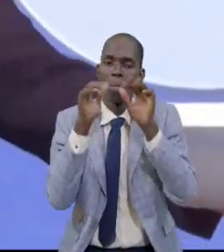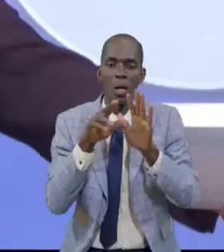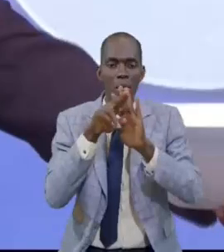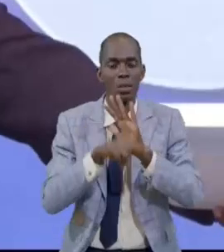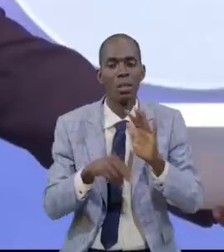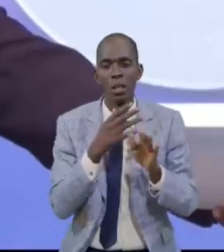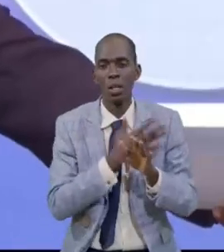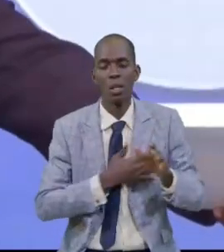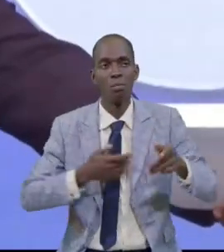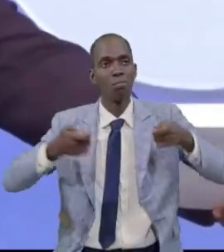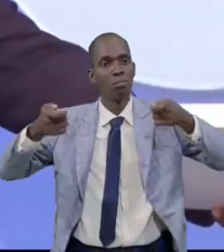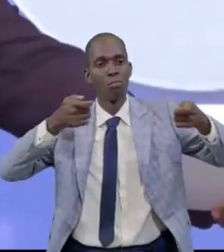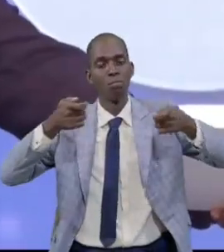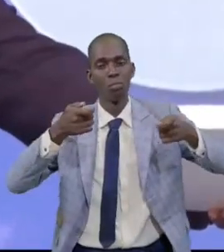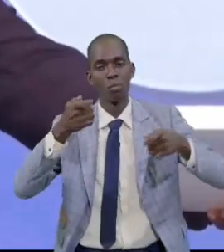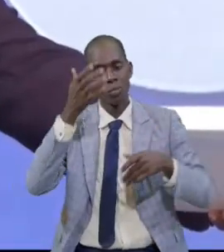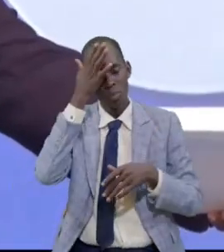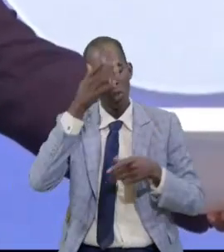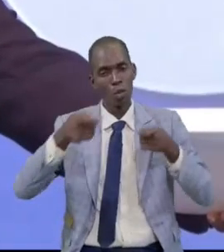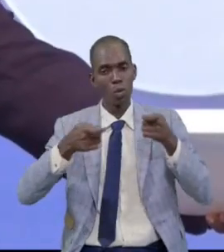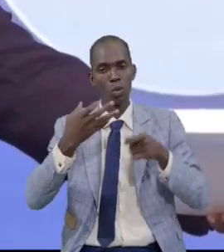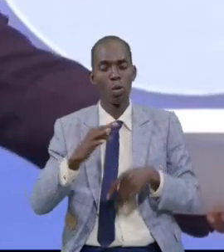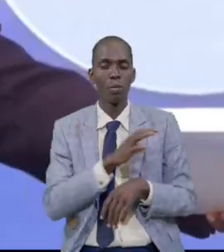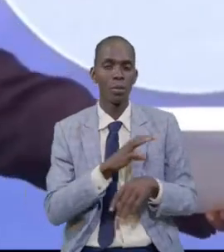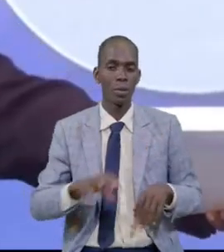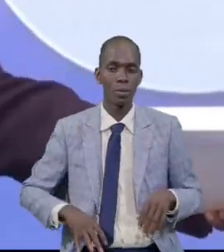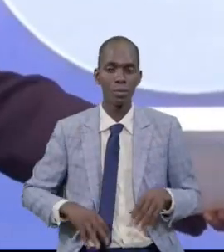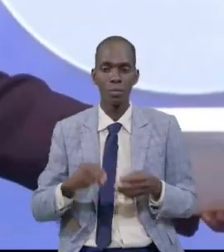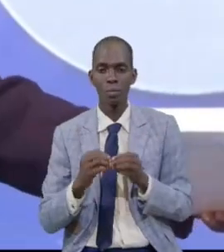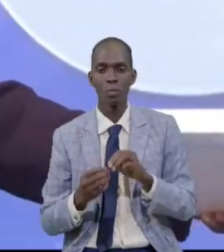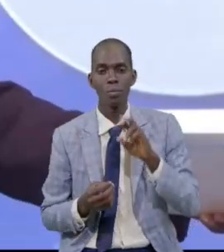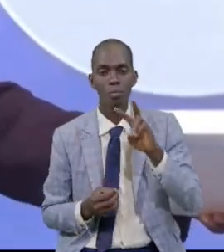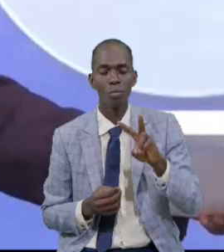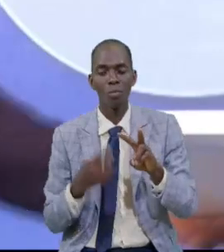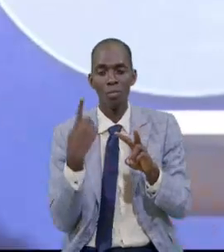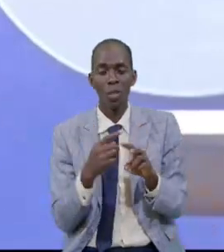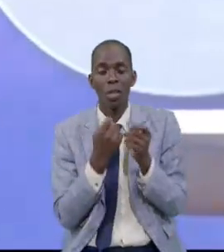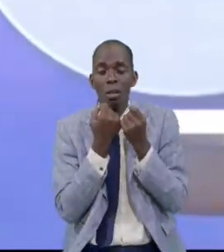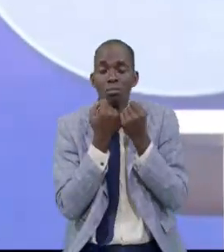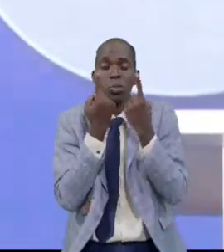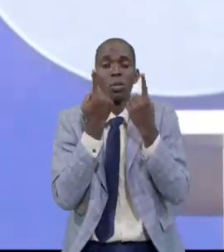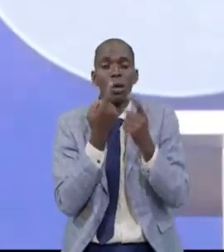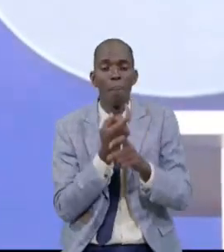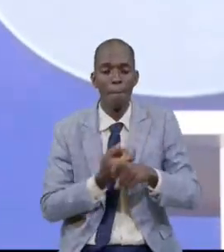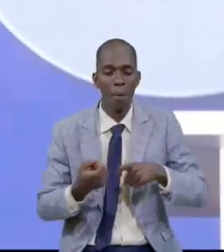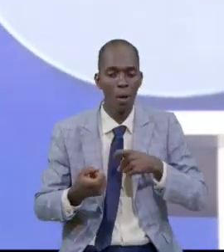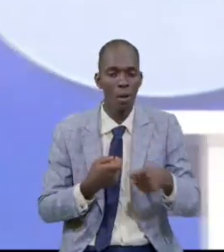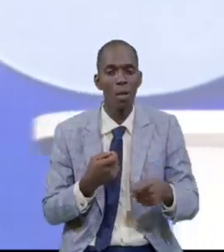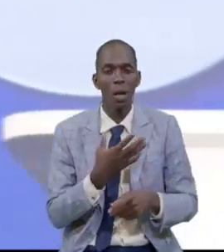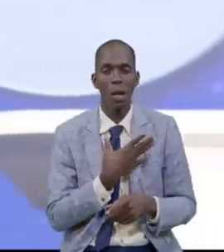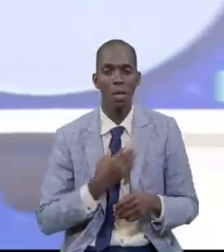Christ. Number two, the astonishing bruises and suffering of